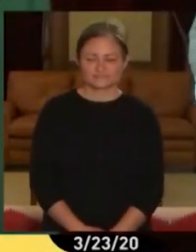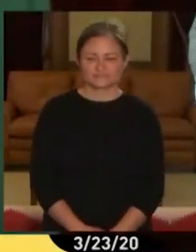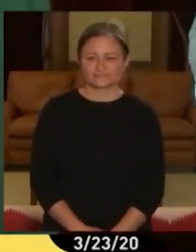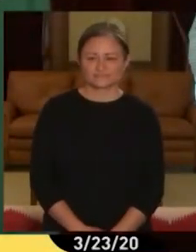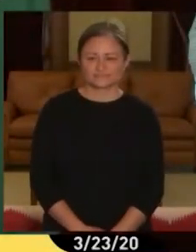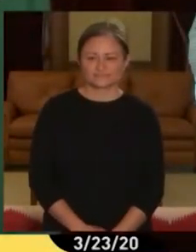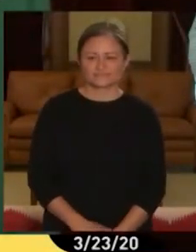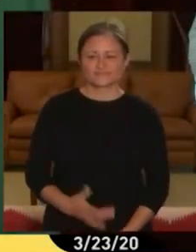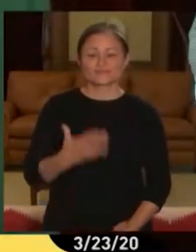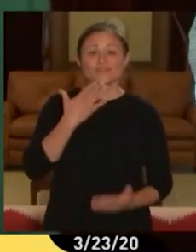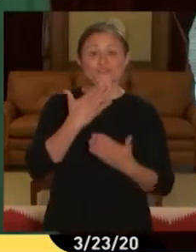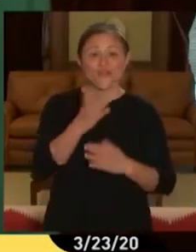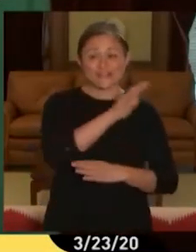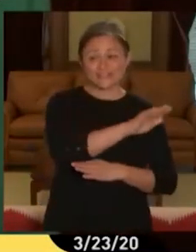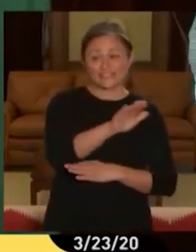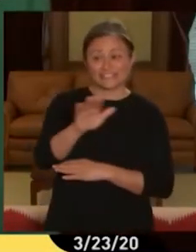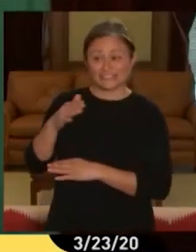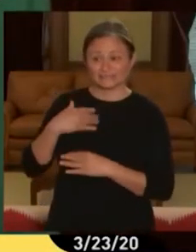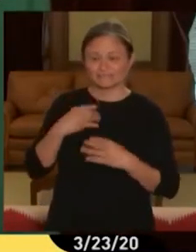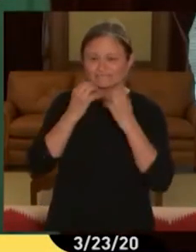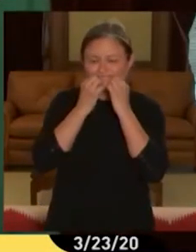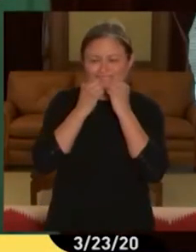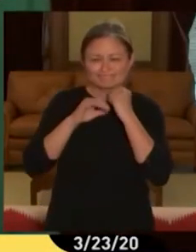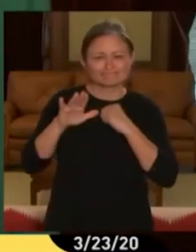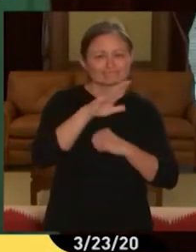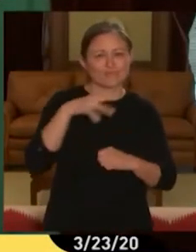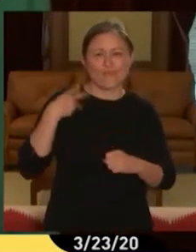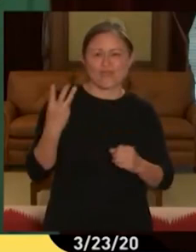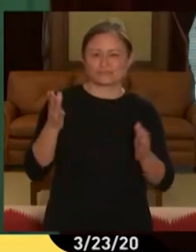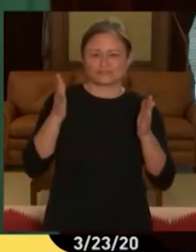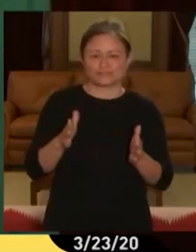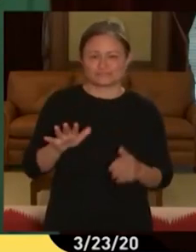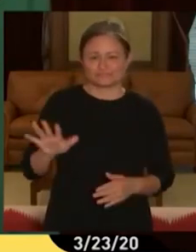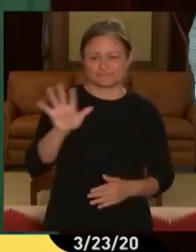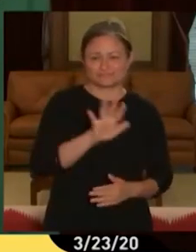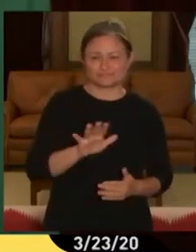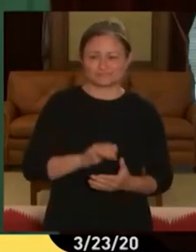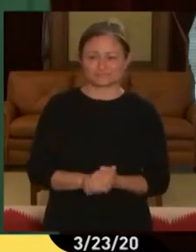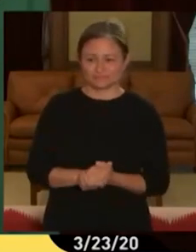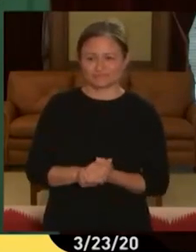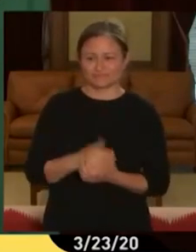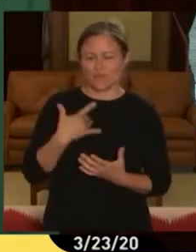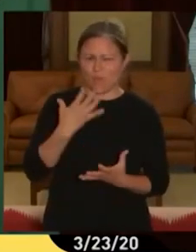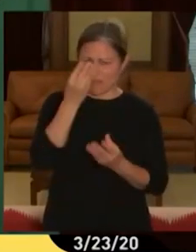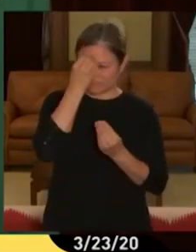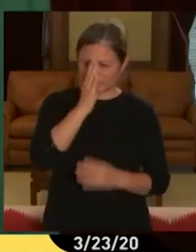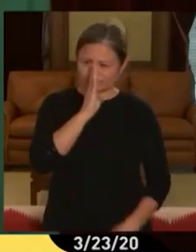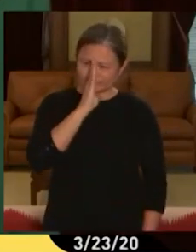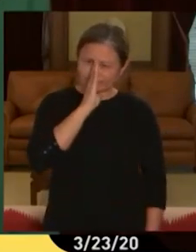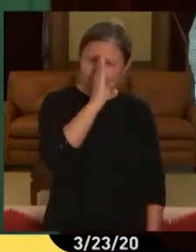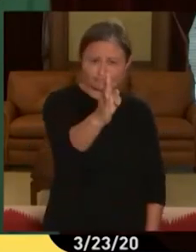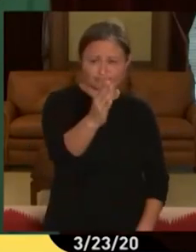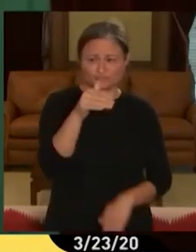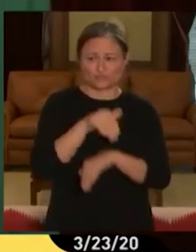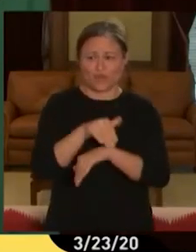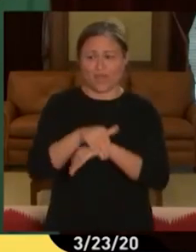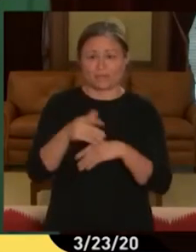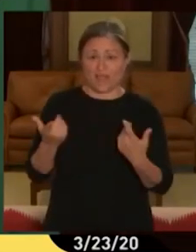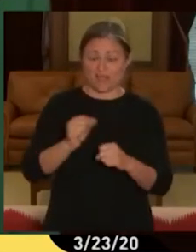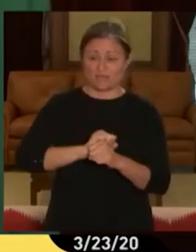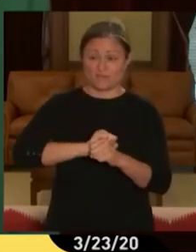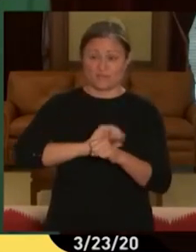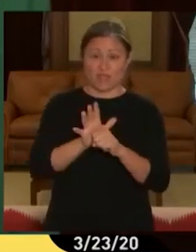Good evening, my fellow Washingtonians. I'd like to speak to you directly tonight about the COVID-19